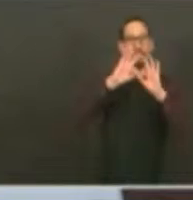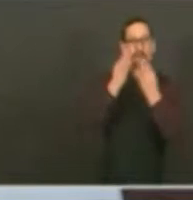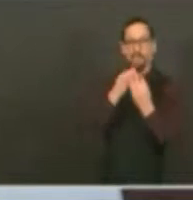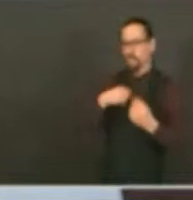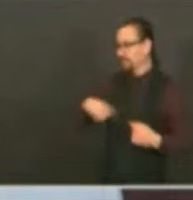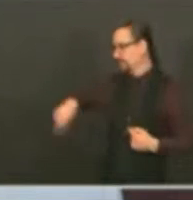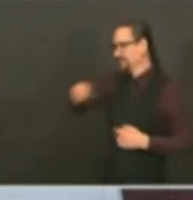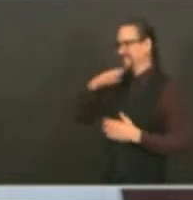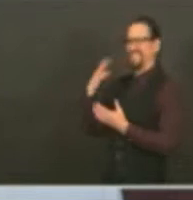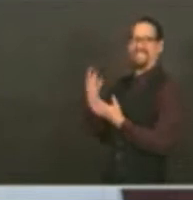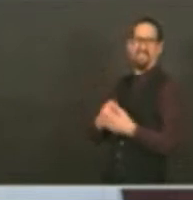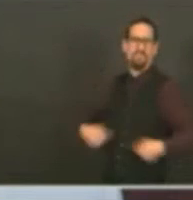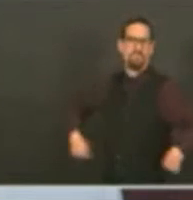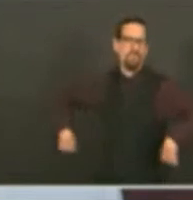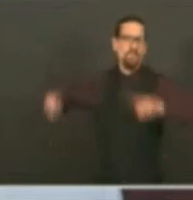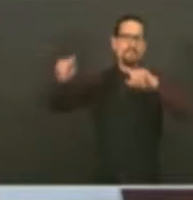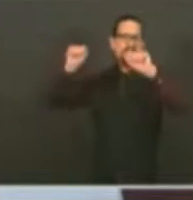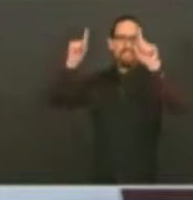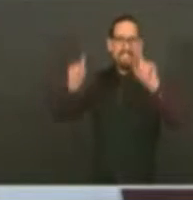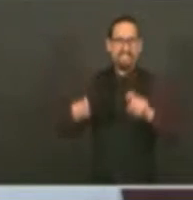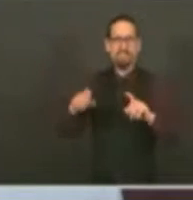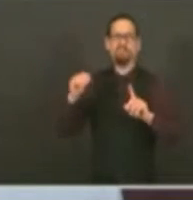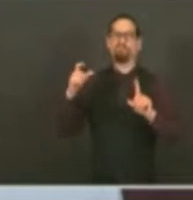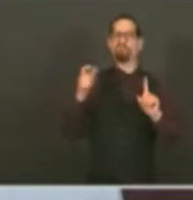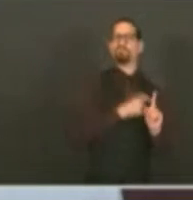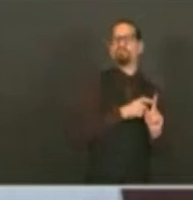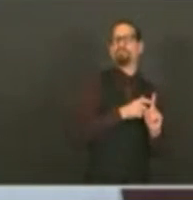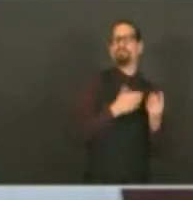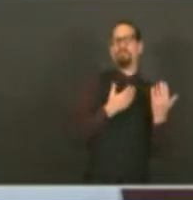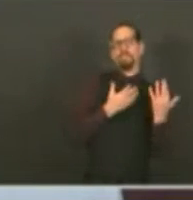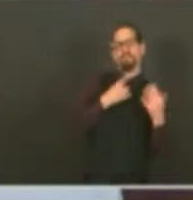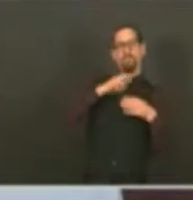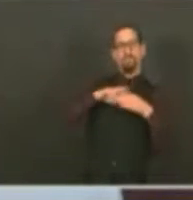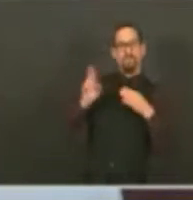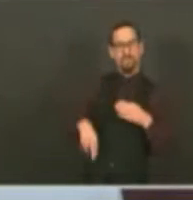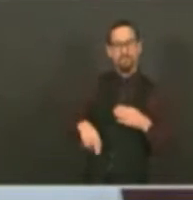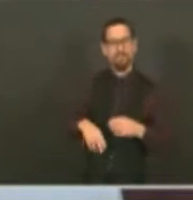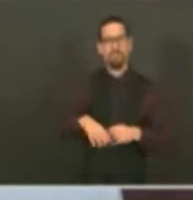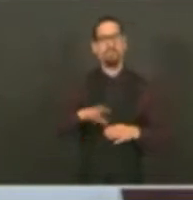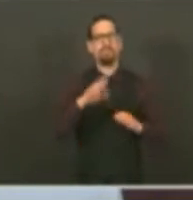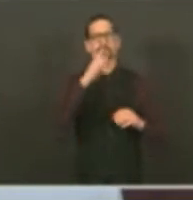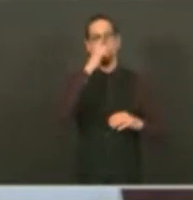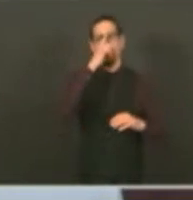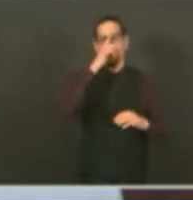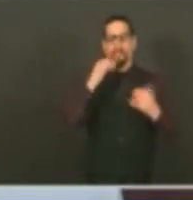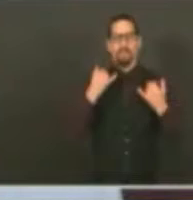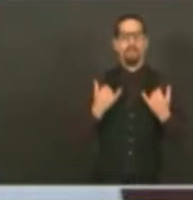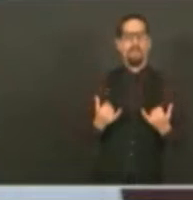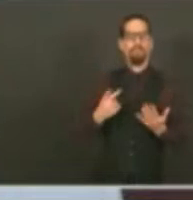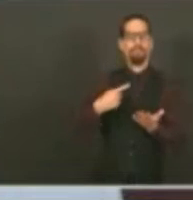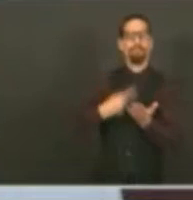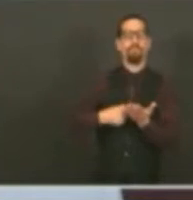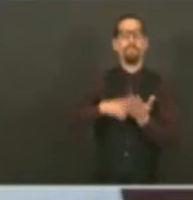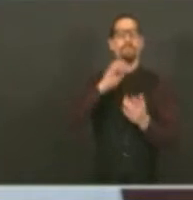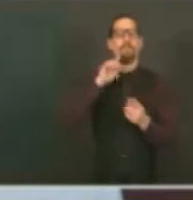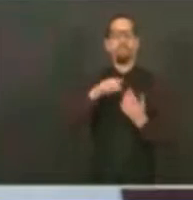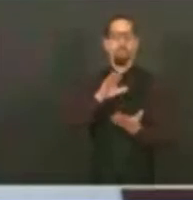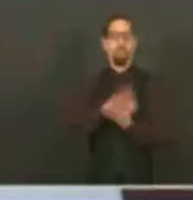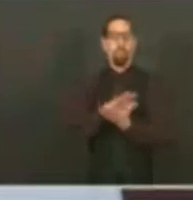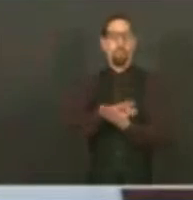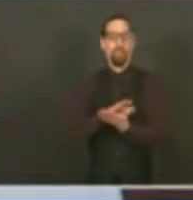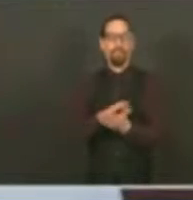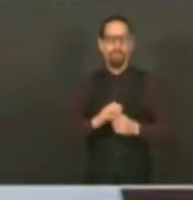I want to take a minute to talk about schools. One of the successes of our ability to keep so many kids